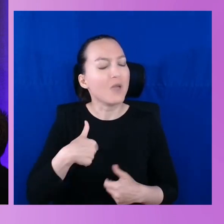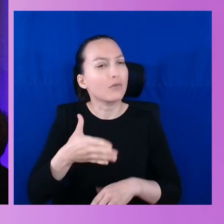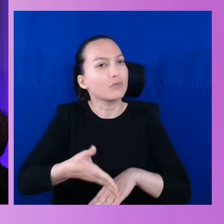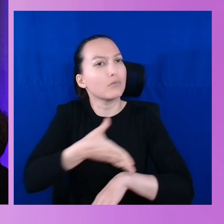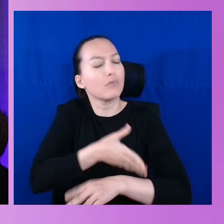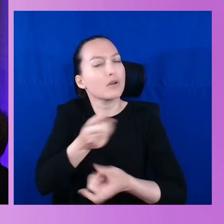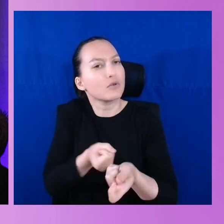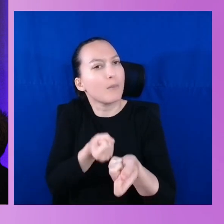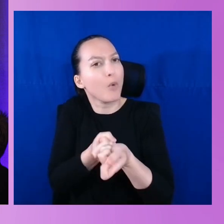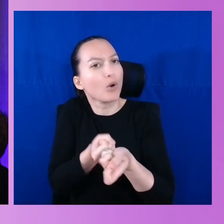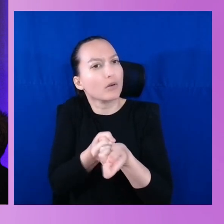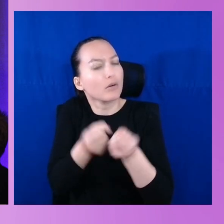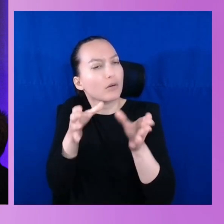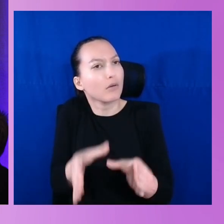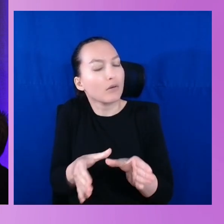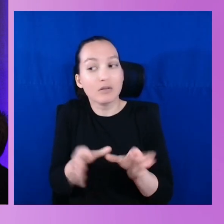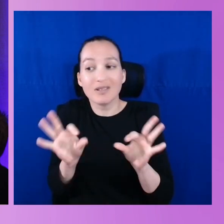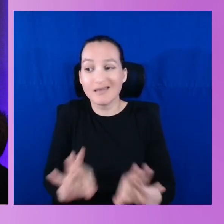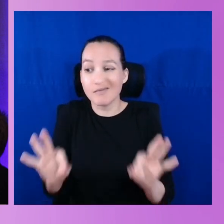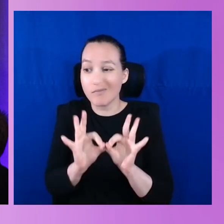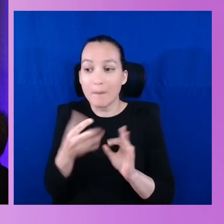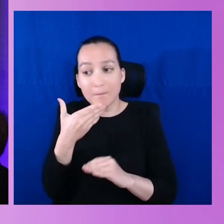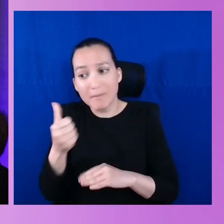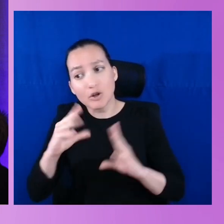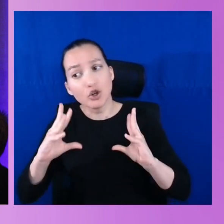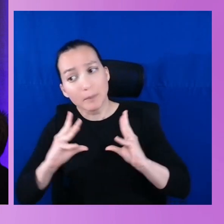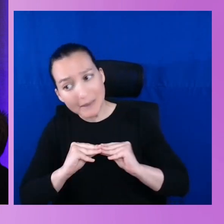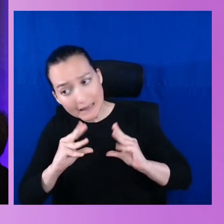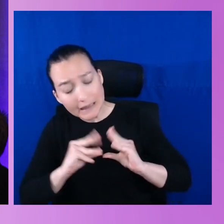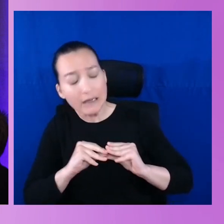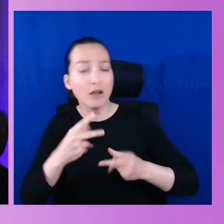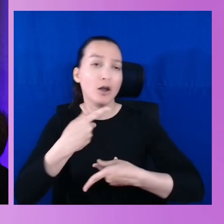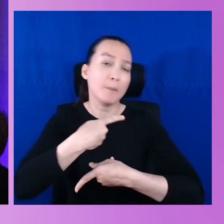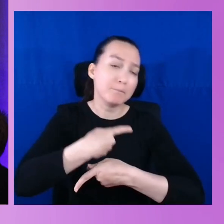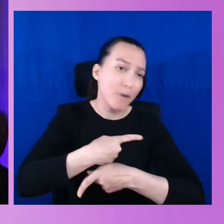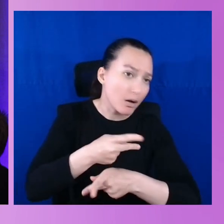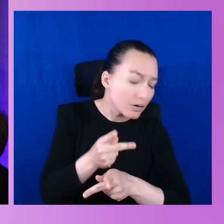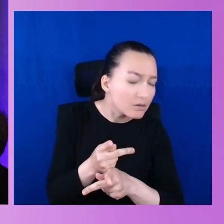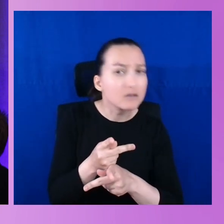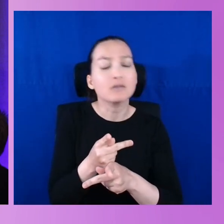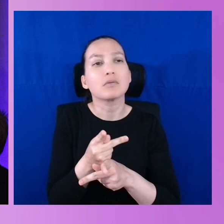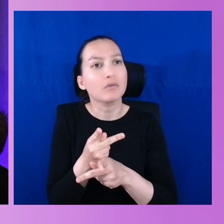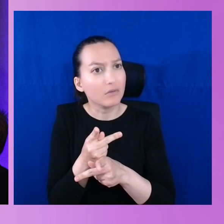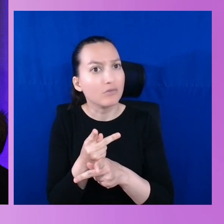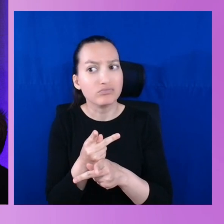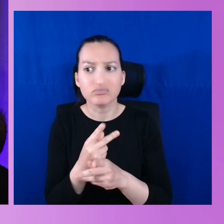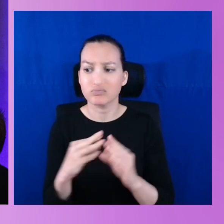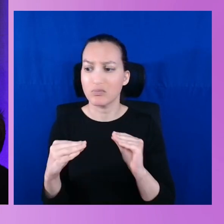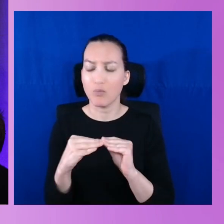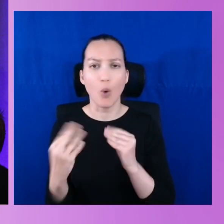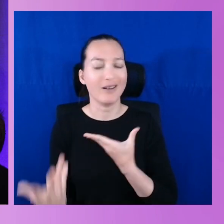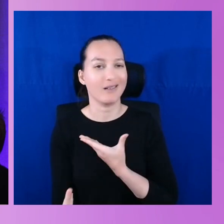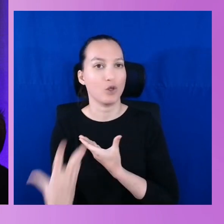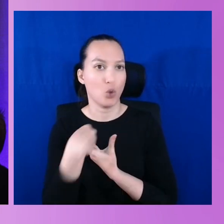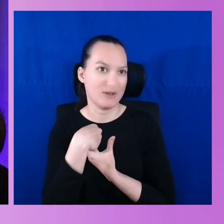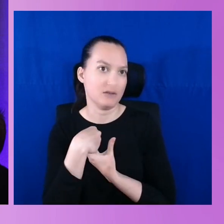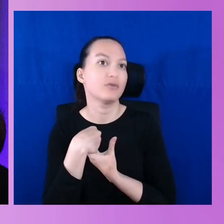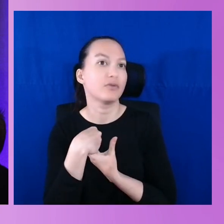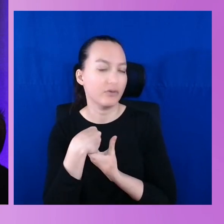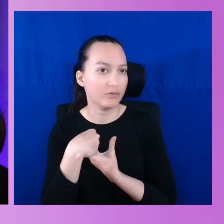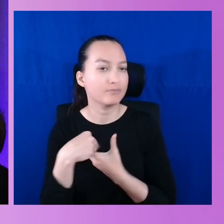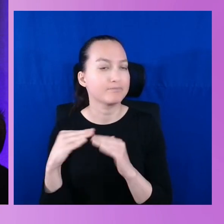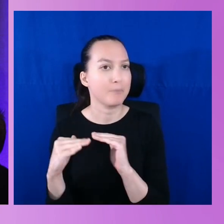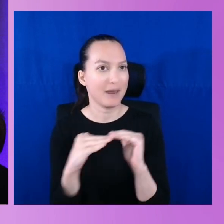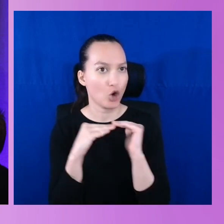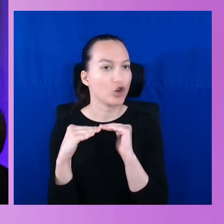important to know as you create better meetings, products, and just being more inclusive as fellow peers.